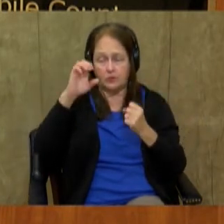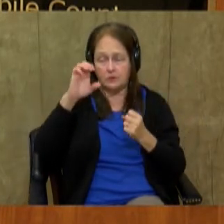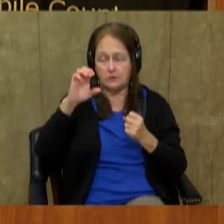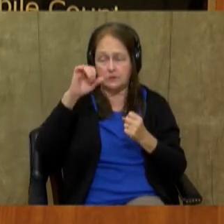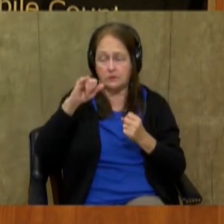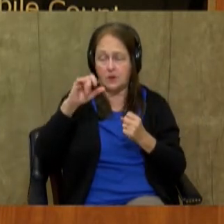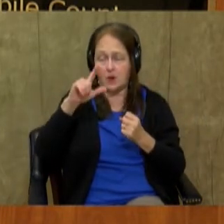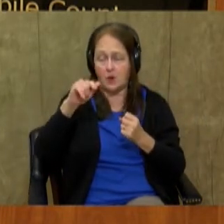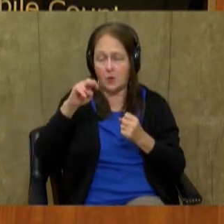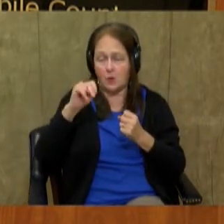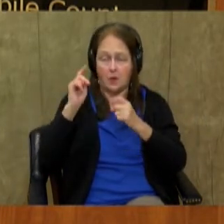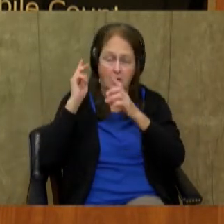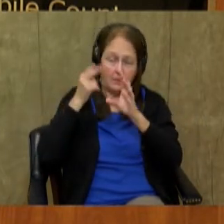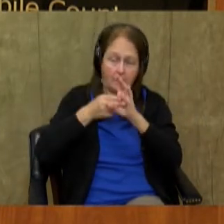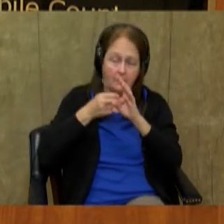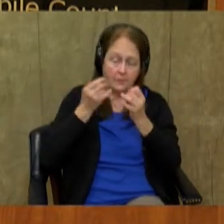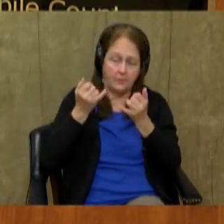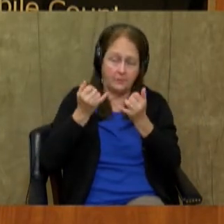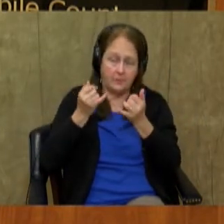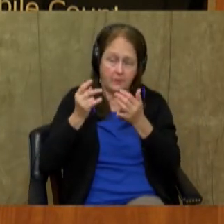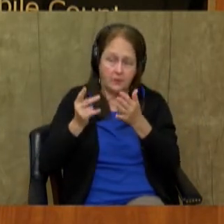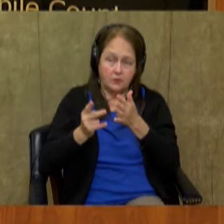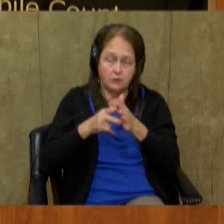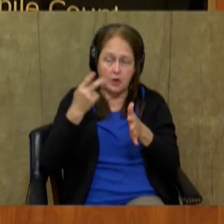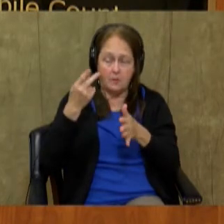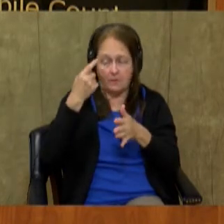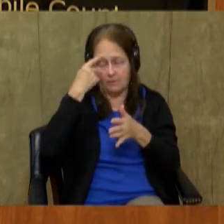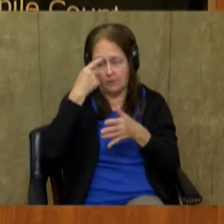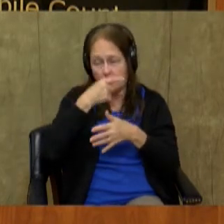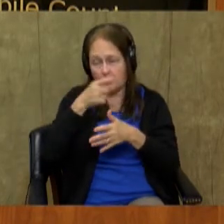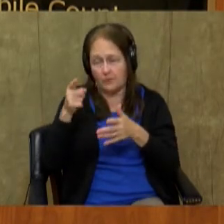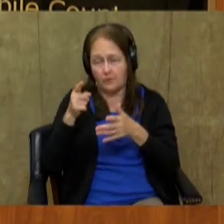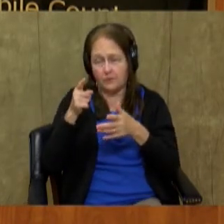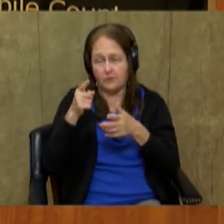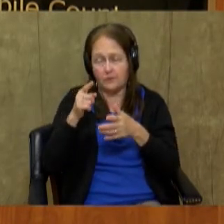that's coming ashore, which is a double whammy for them because it's a